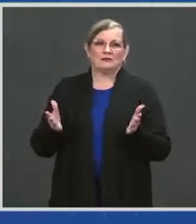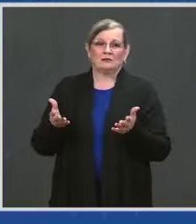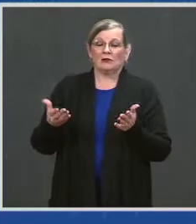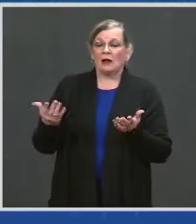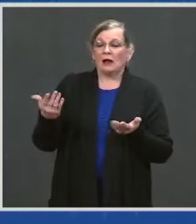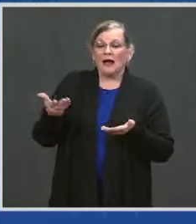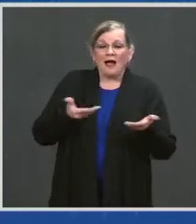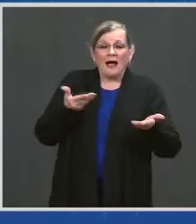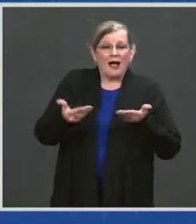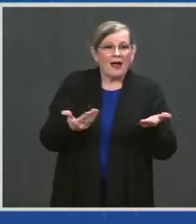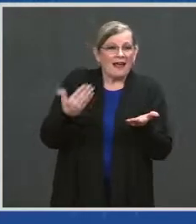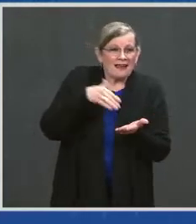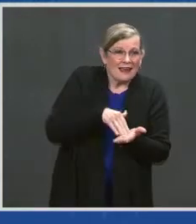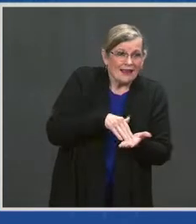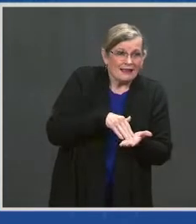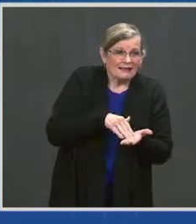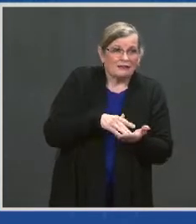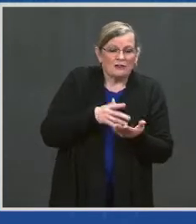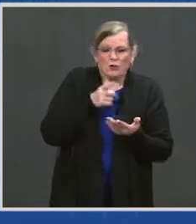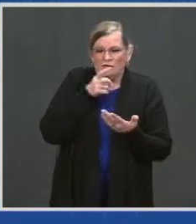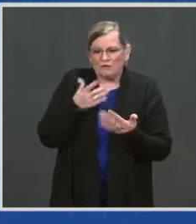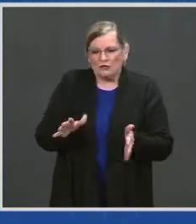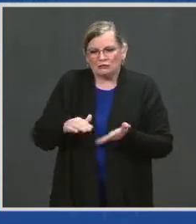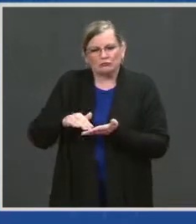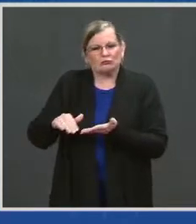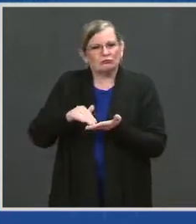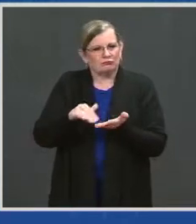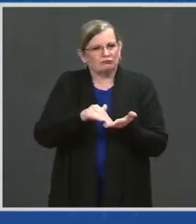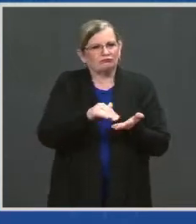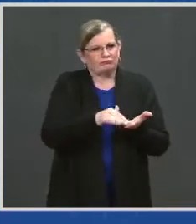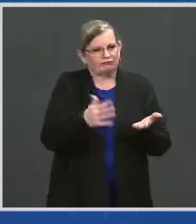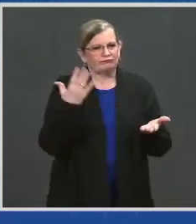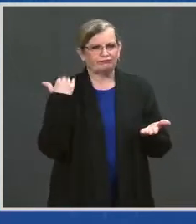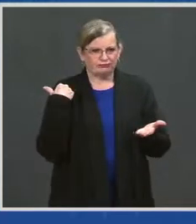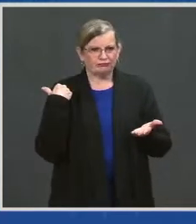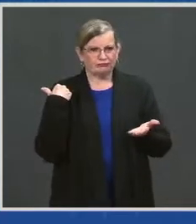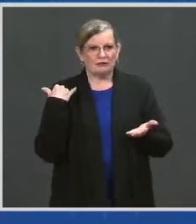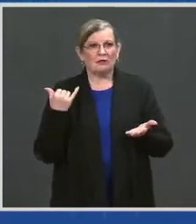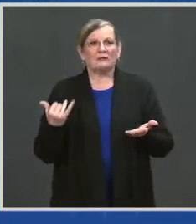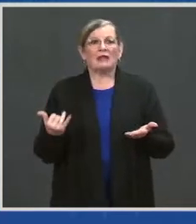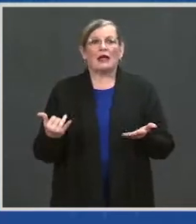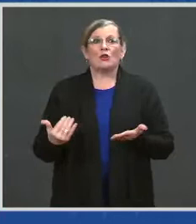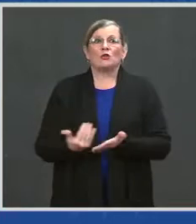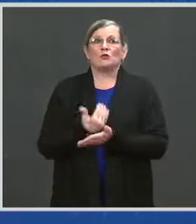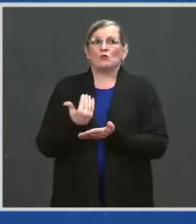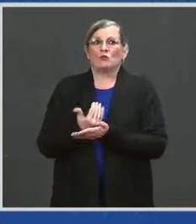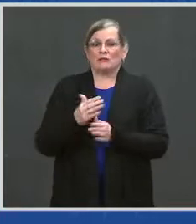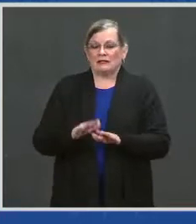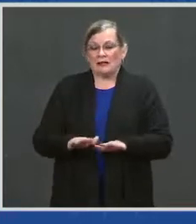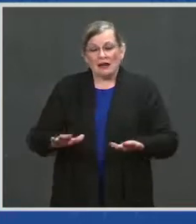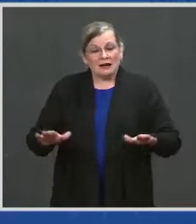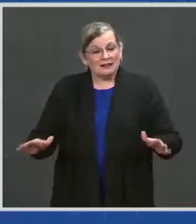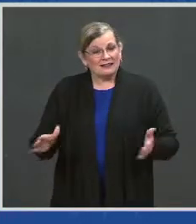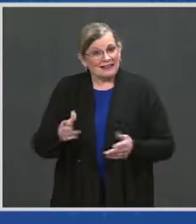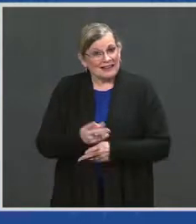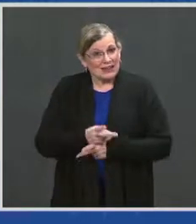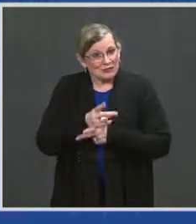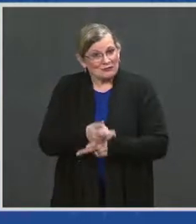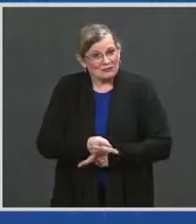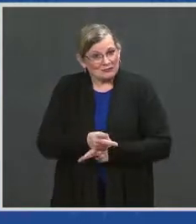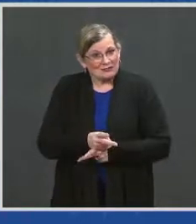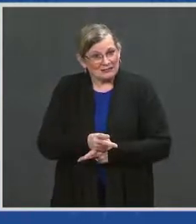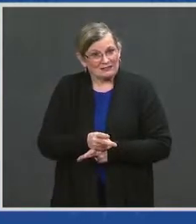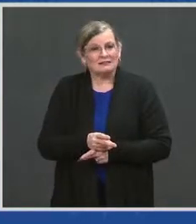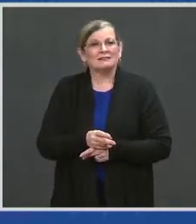And in the months ahead, a new child care tax credit will cut taxes and provide help to millions of families with young